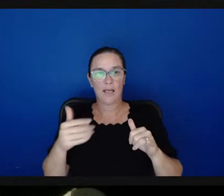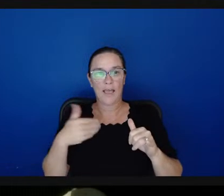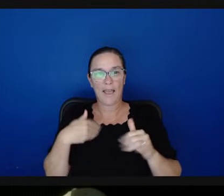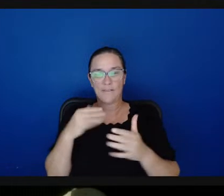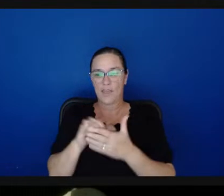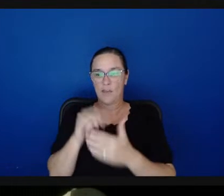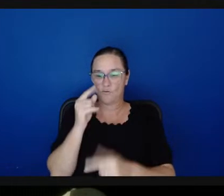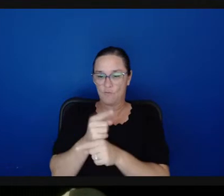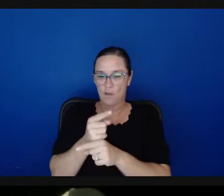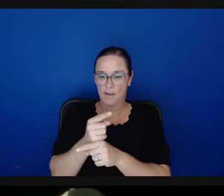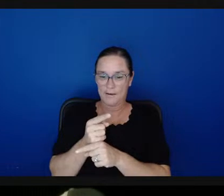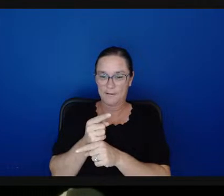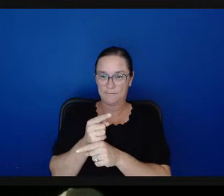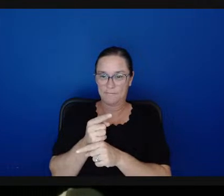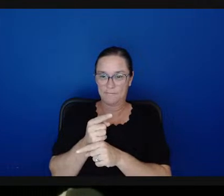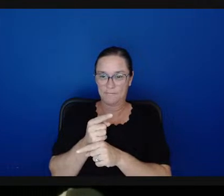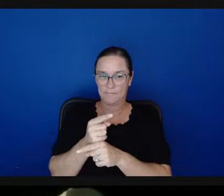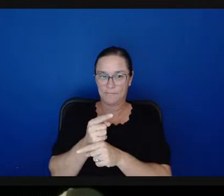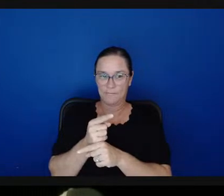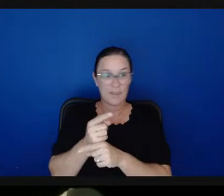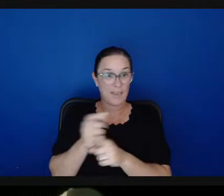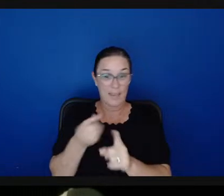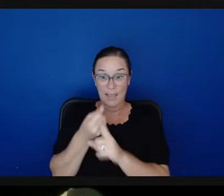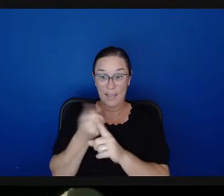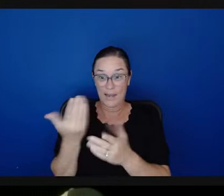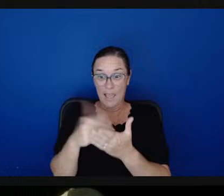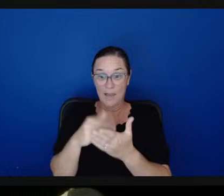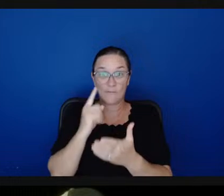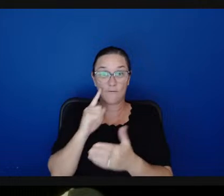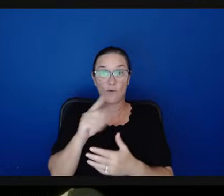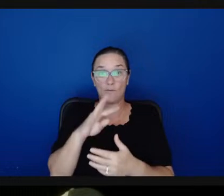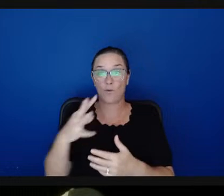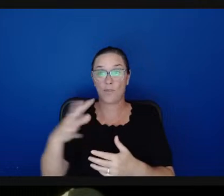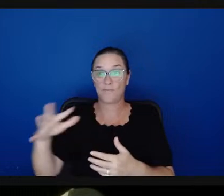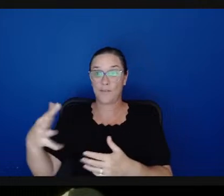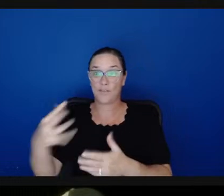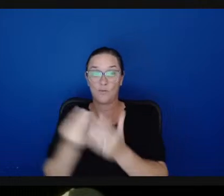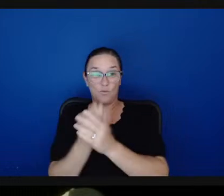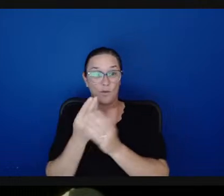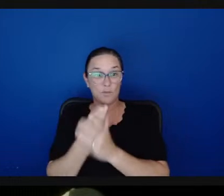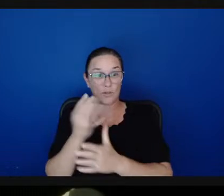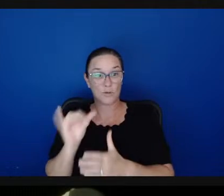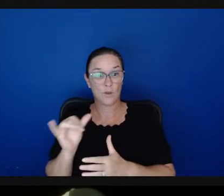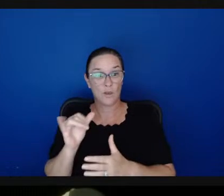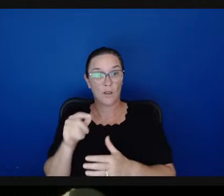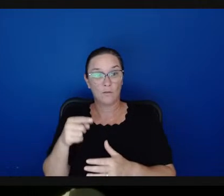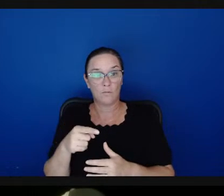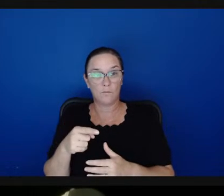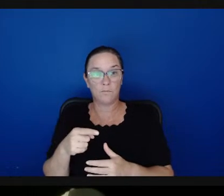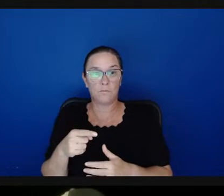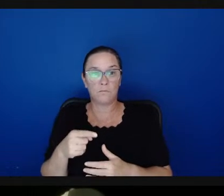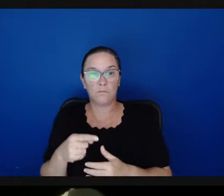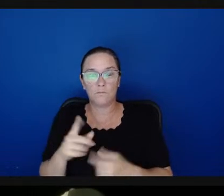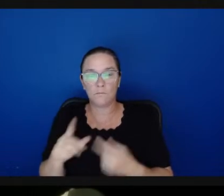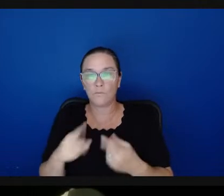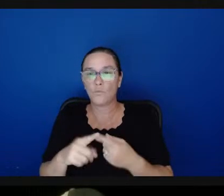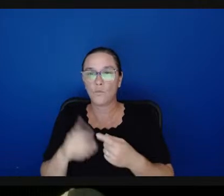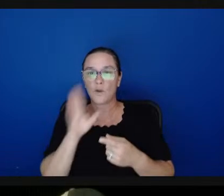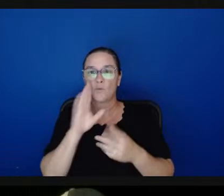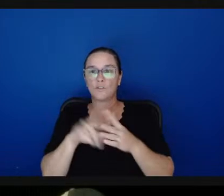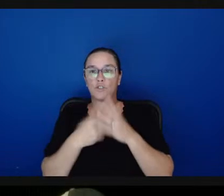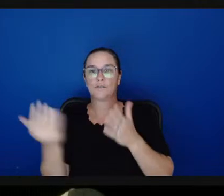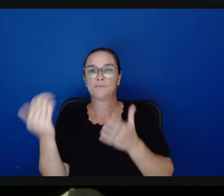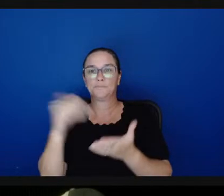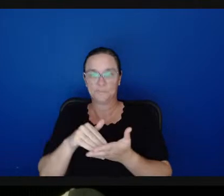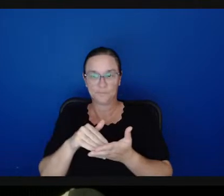correct, they hit it again for episode 5 and 4 now. This window of time, one episode would actually restart, right? So